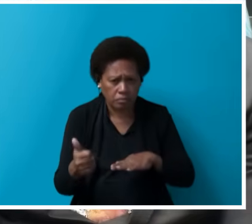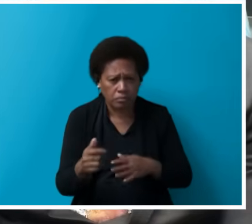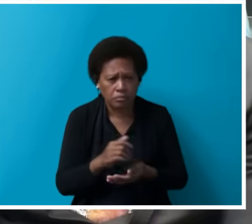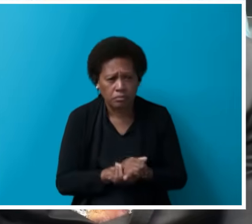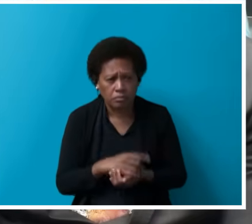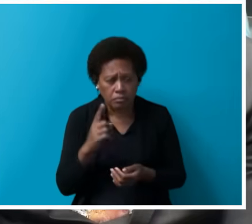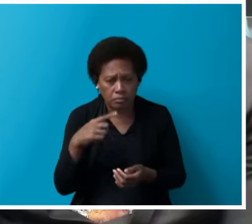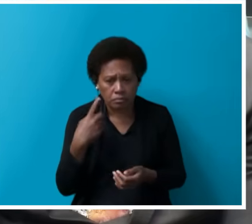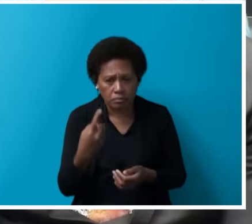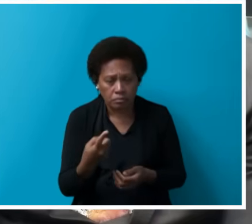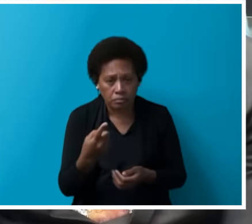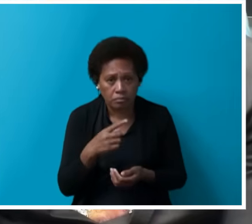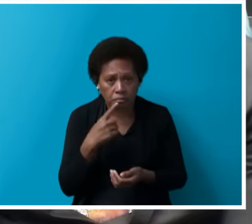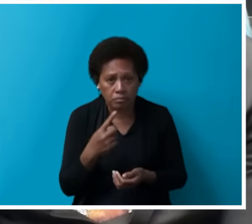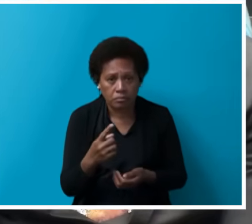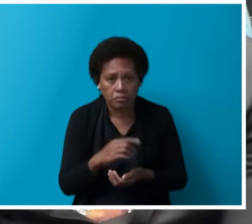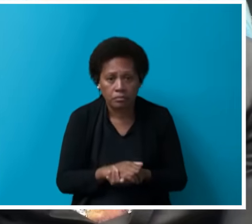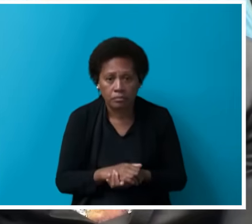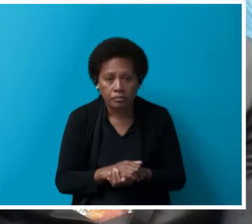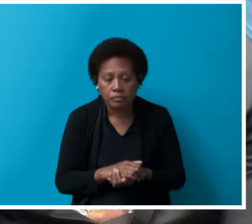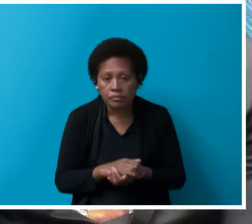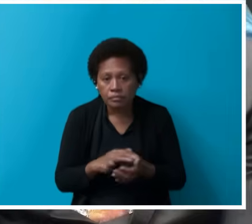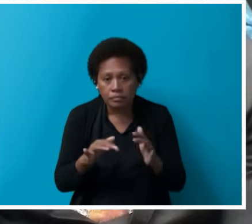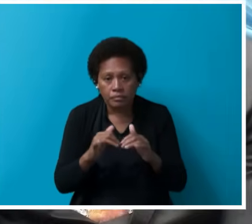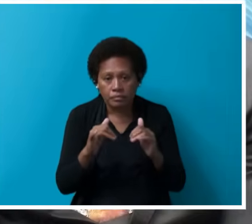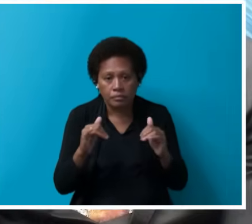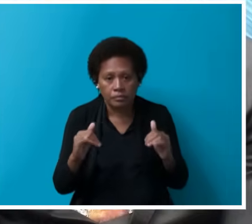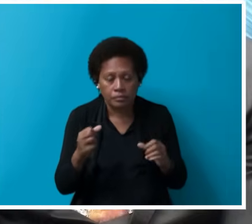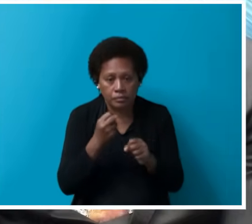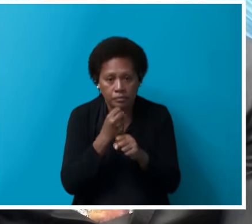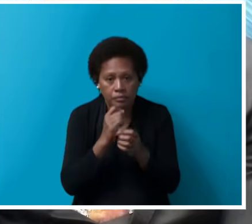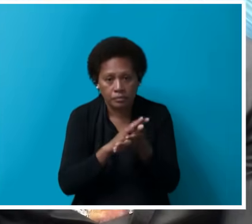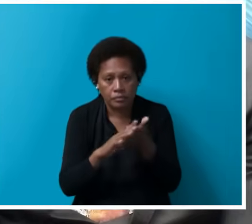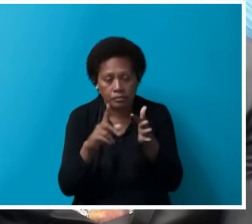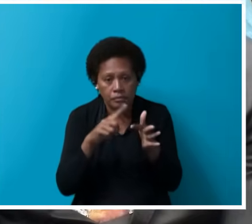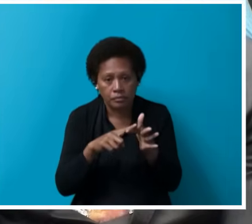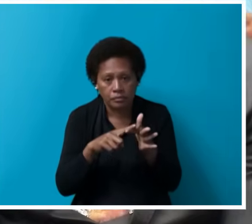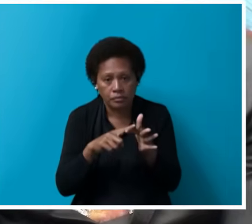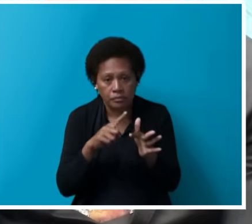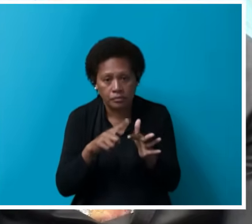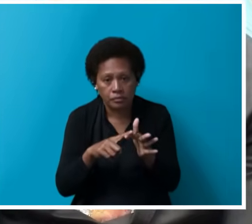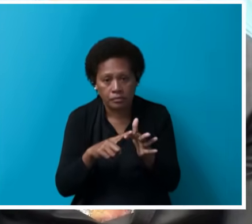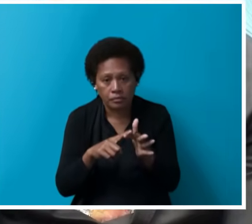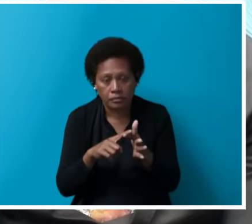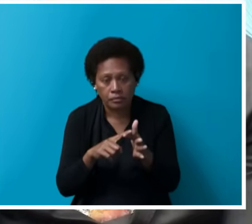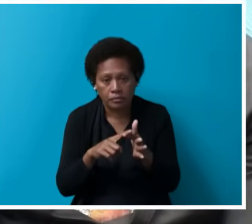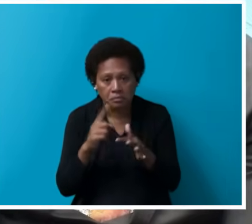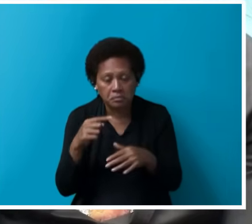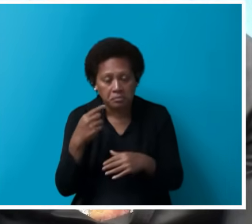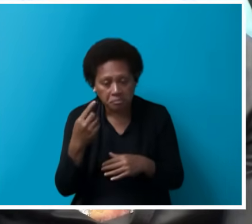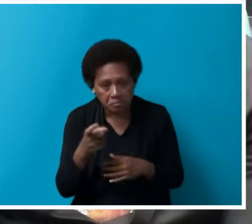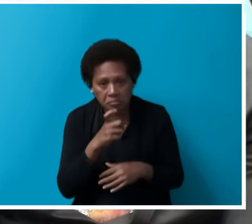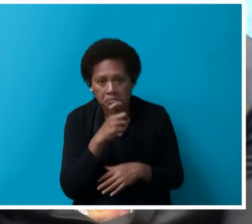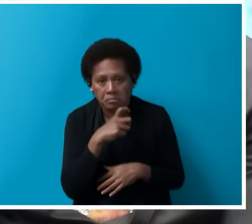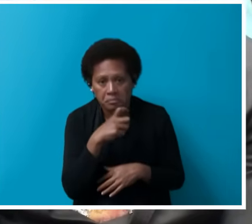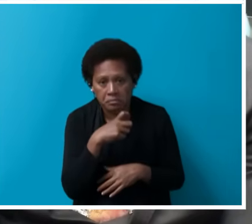say, subsidize ghee. Tomorrow you will say, subsidize chicken.